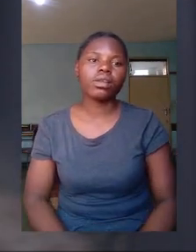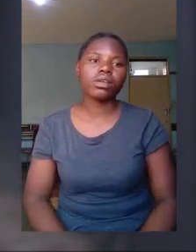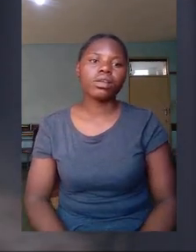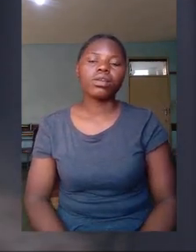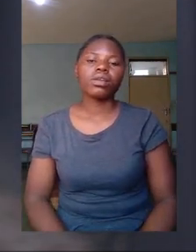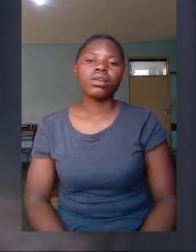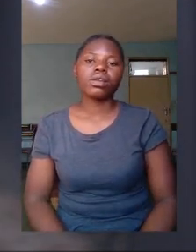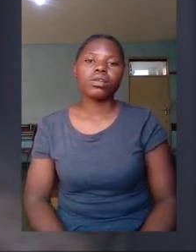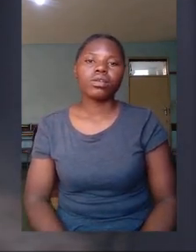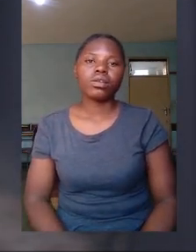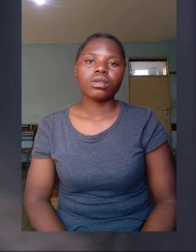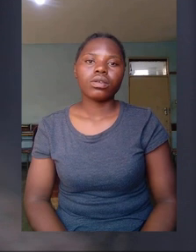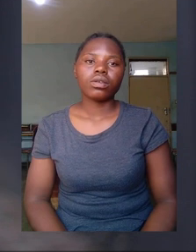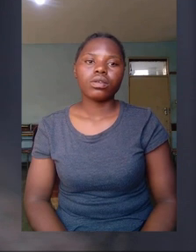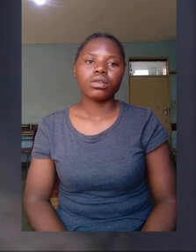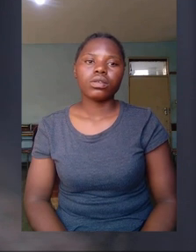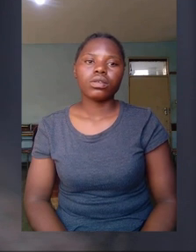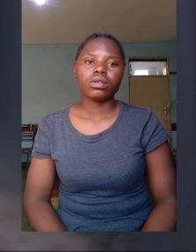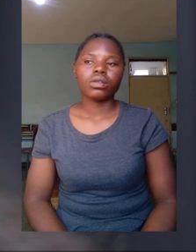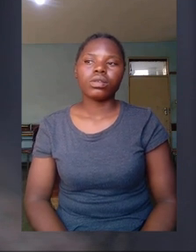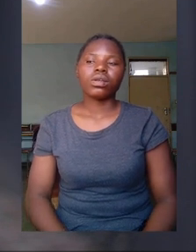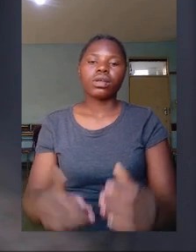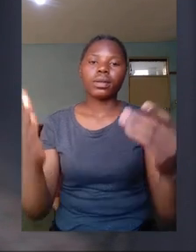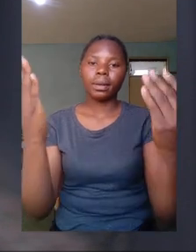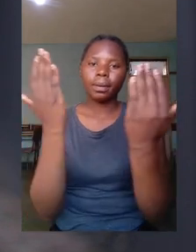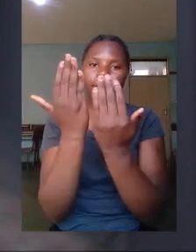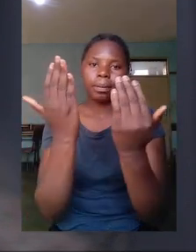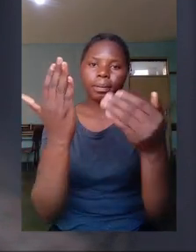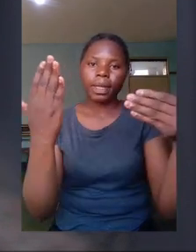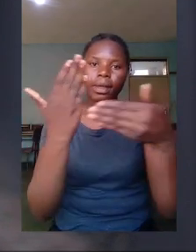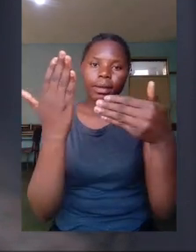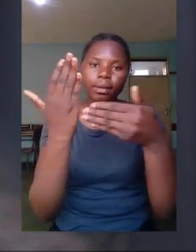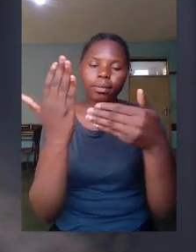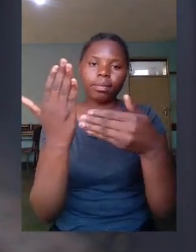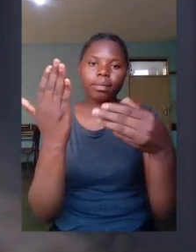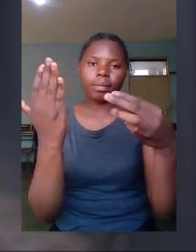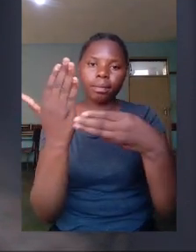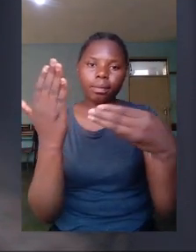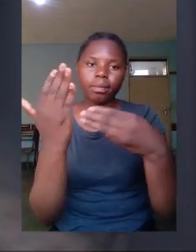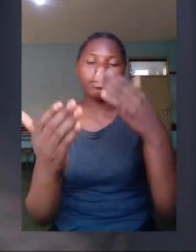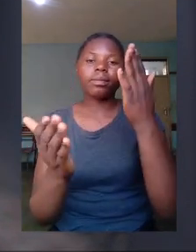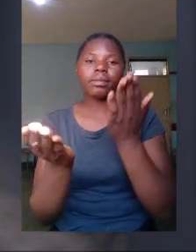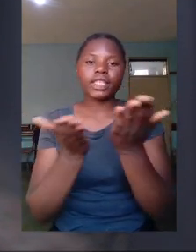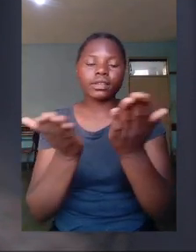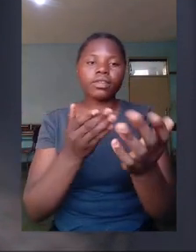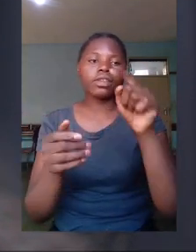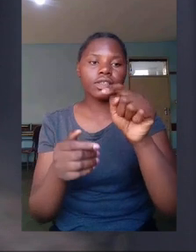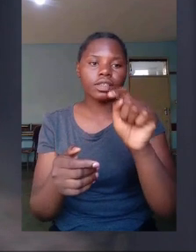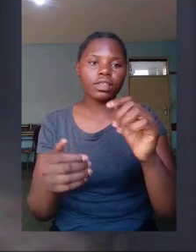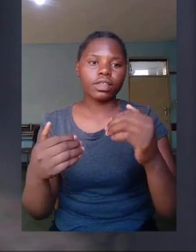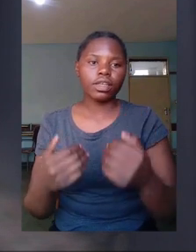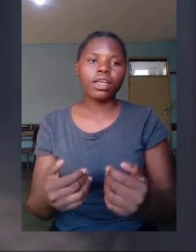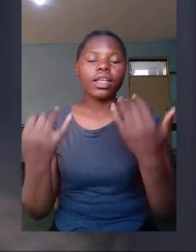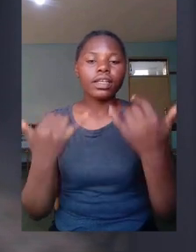means that the metro services have to have the money ultimately to sustain them. But we know that the benefits